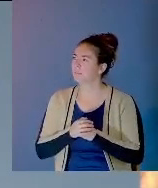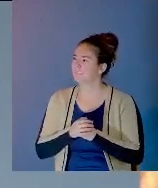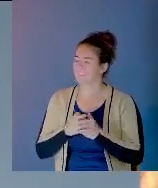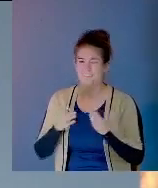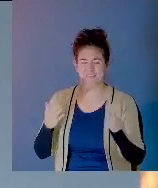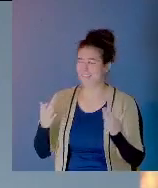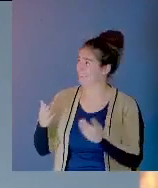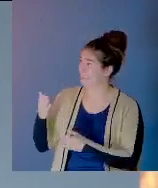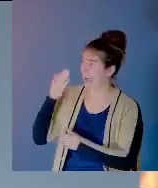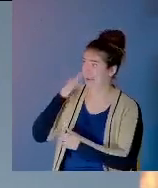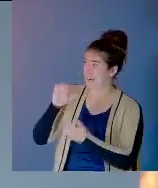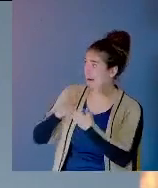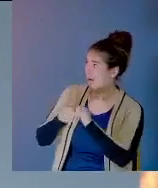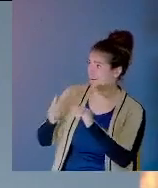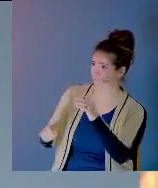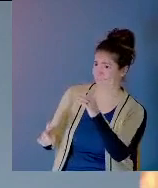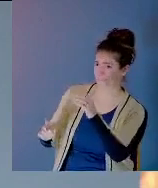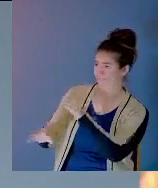but...